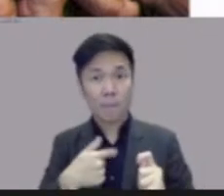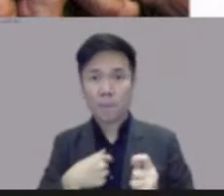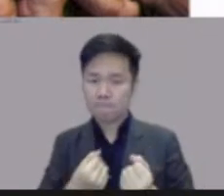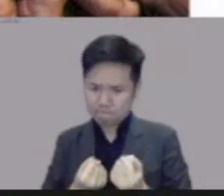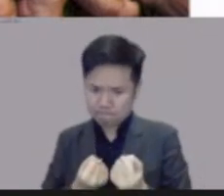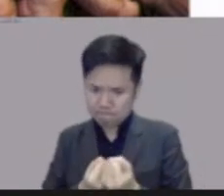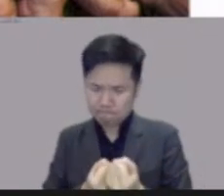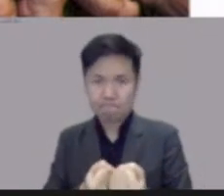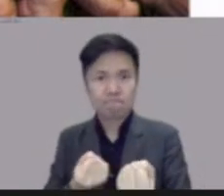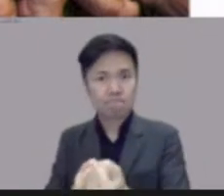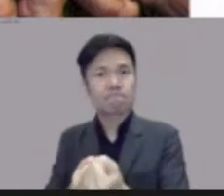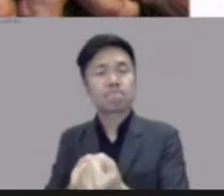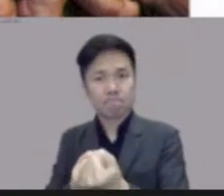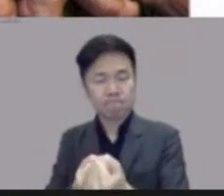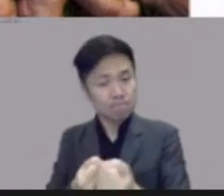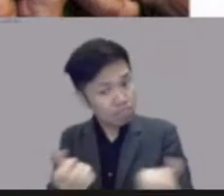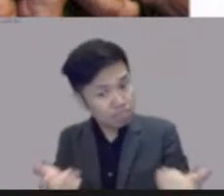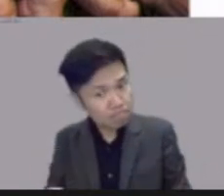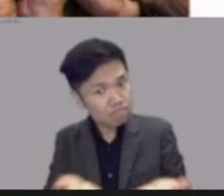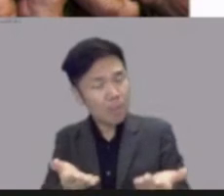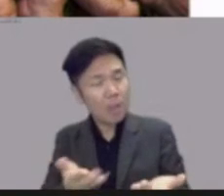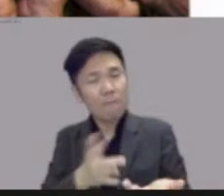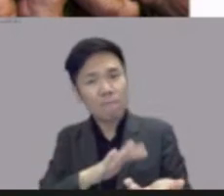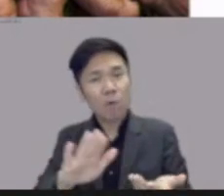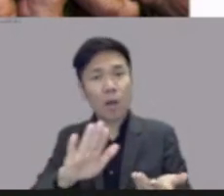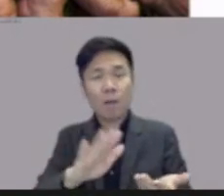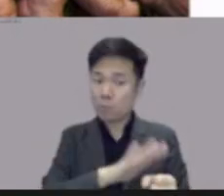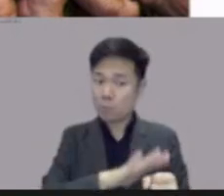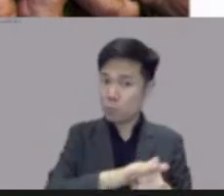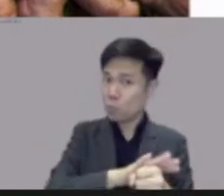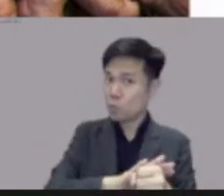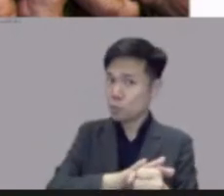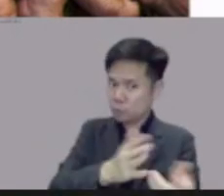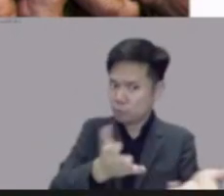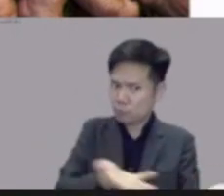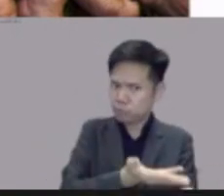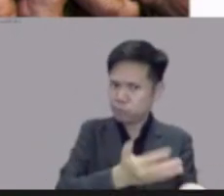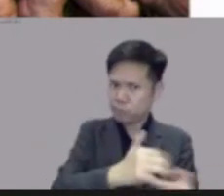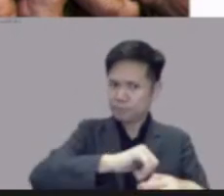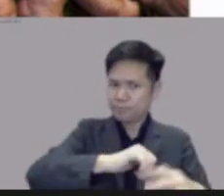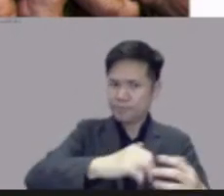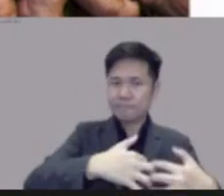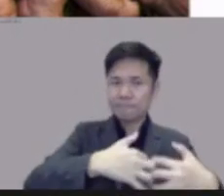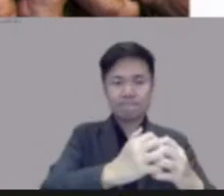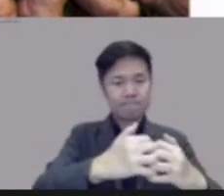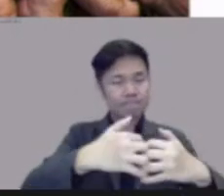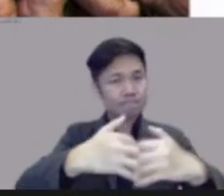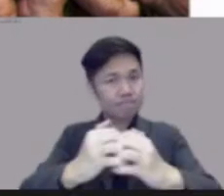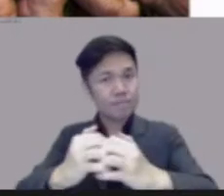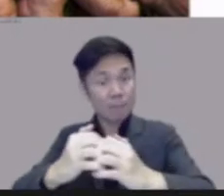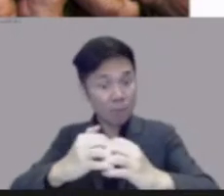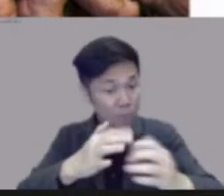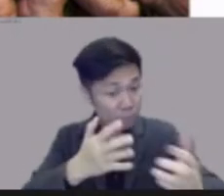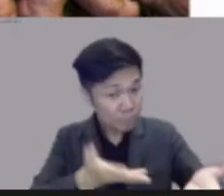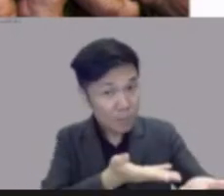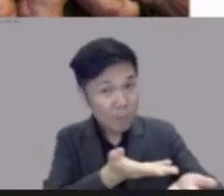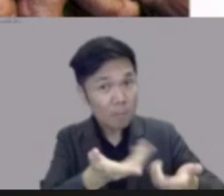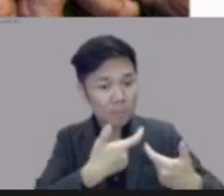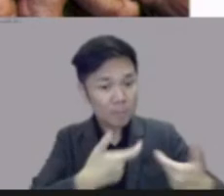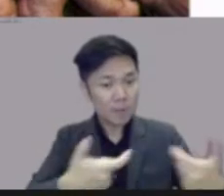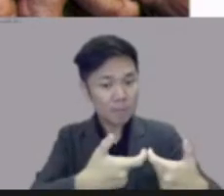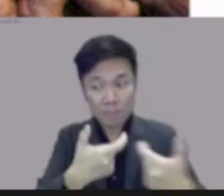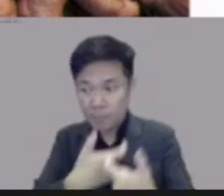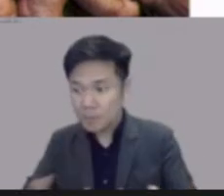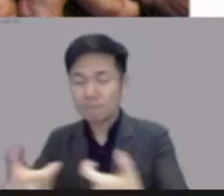for instance Regional networks and platforms for the exchange of knowledge experiences and good practices as well as through technical support